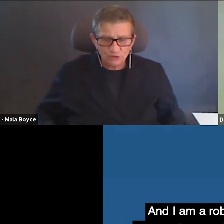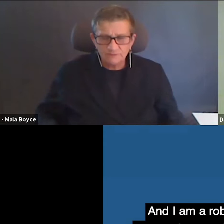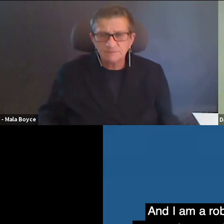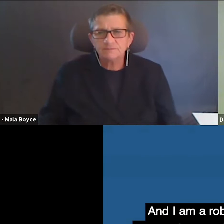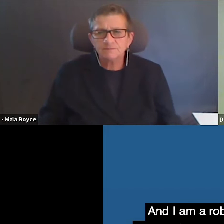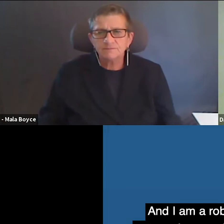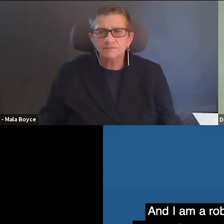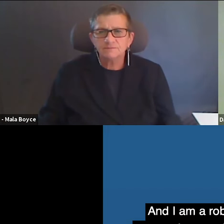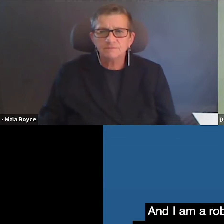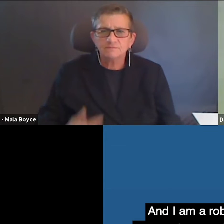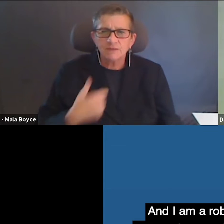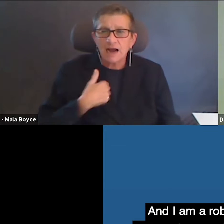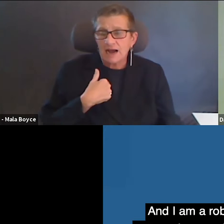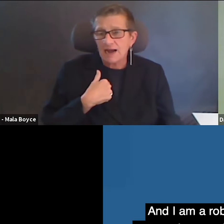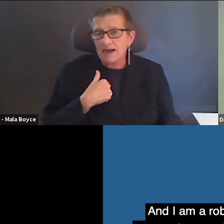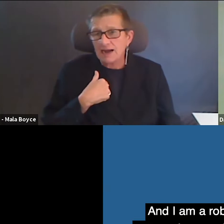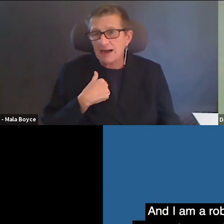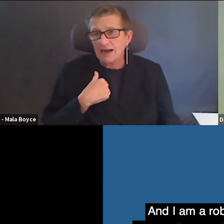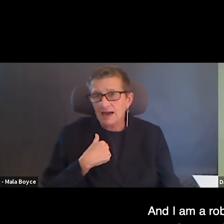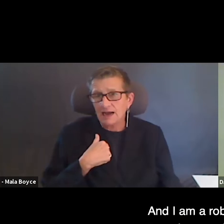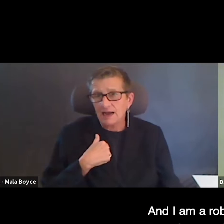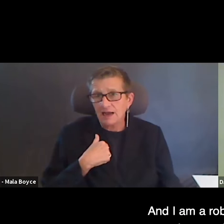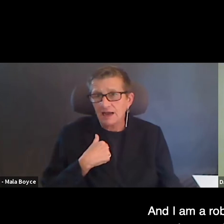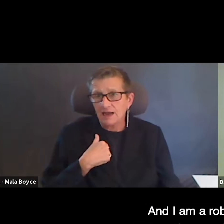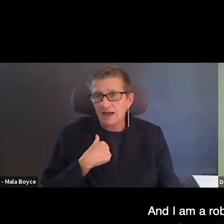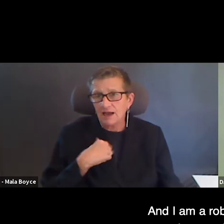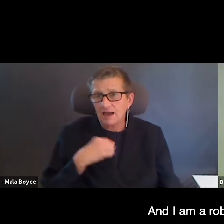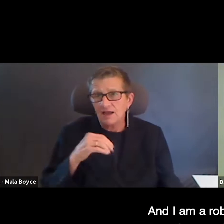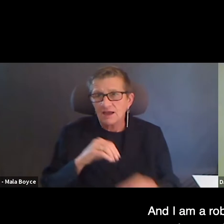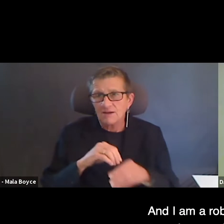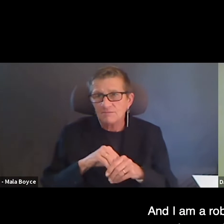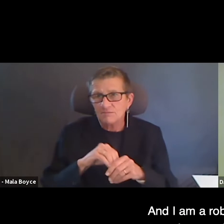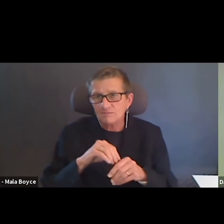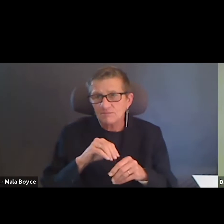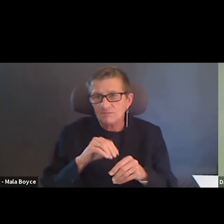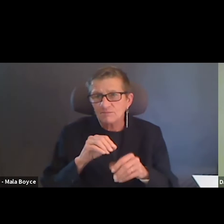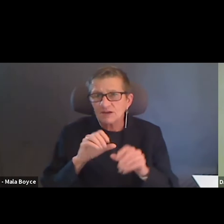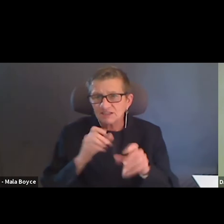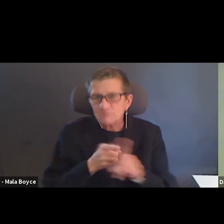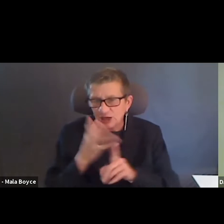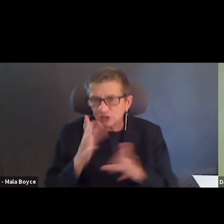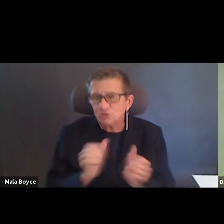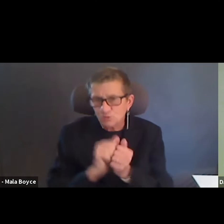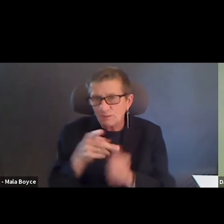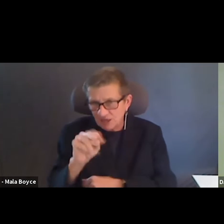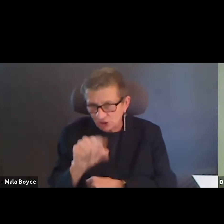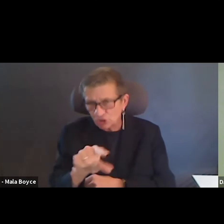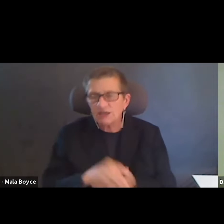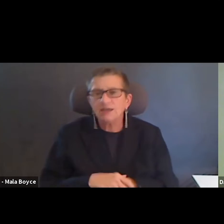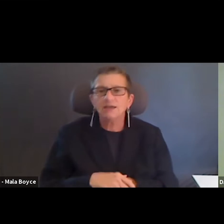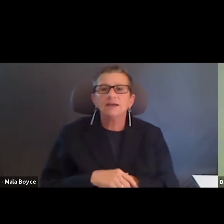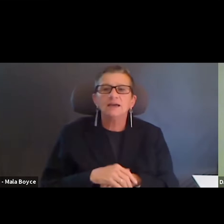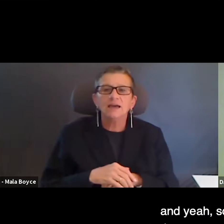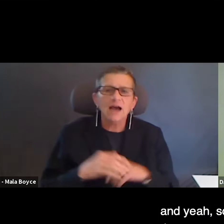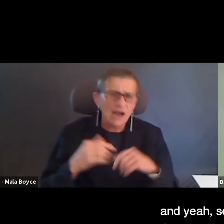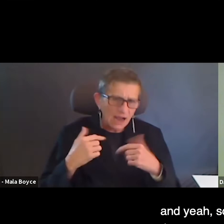And I am a robotic process automation specialist with P&G. And